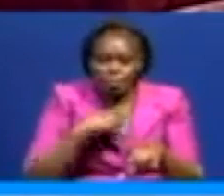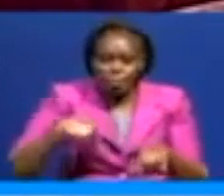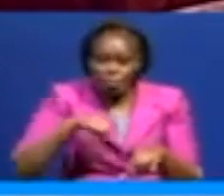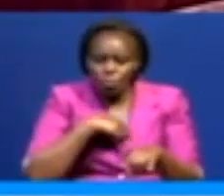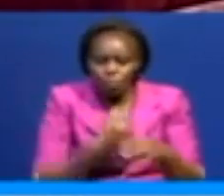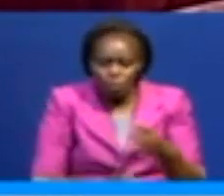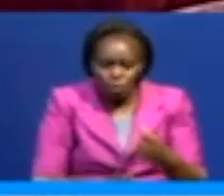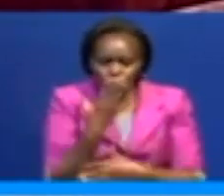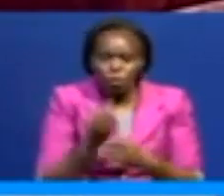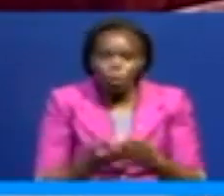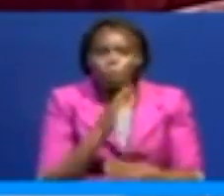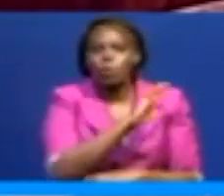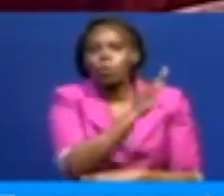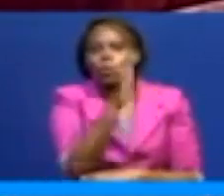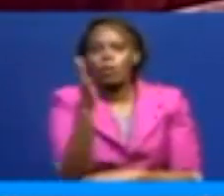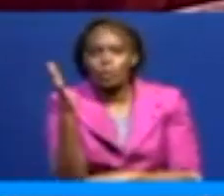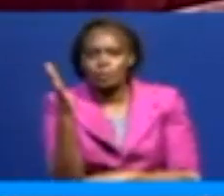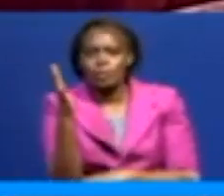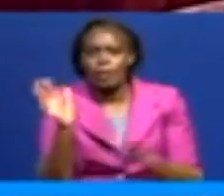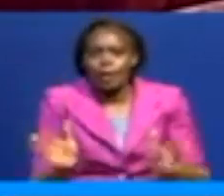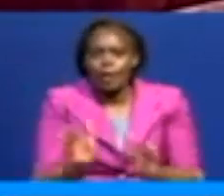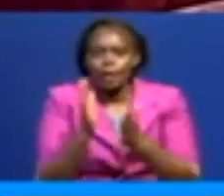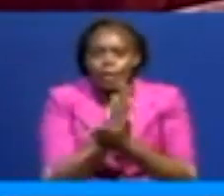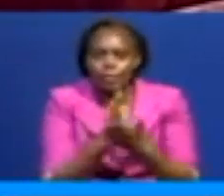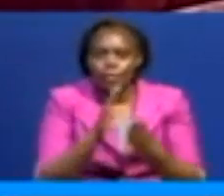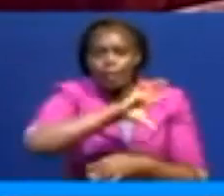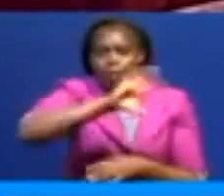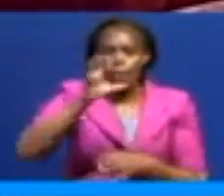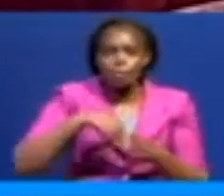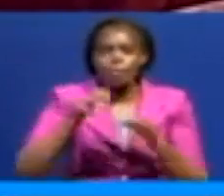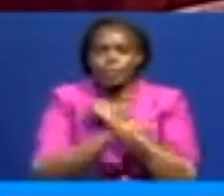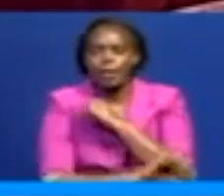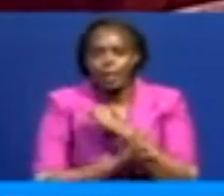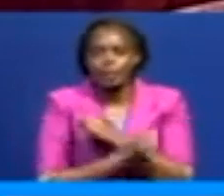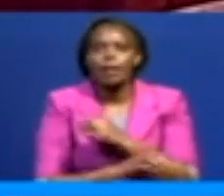encourage sections of this country, counties in this country,